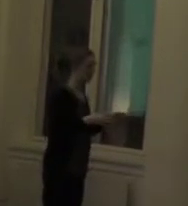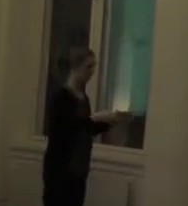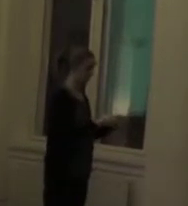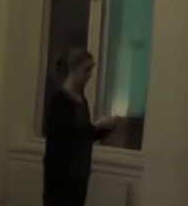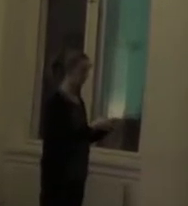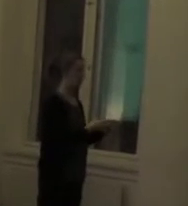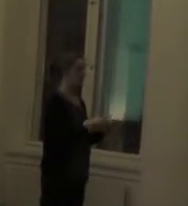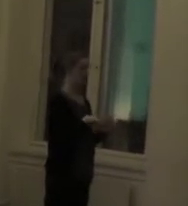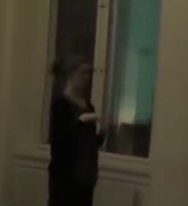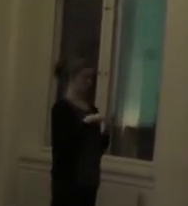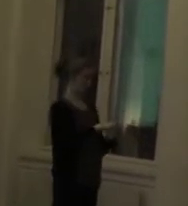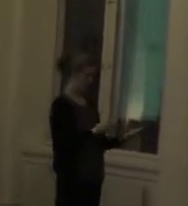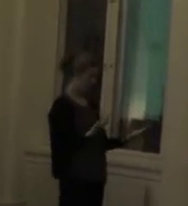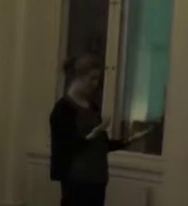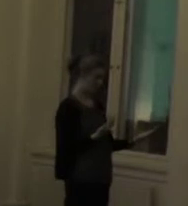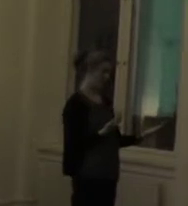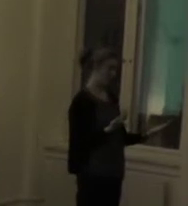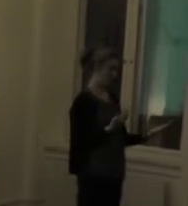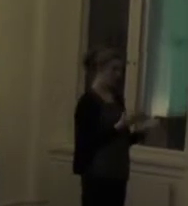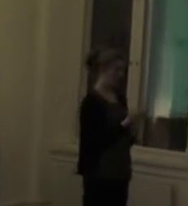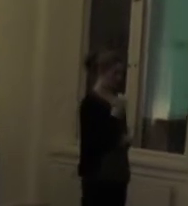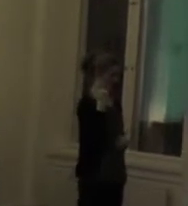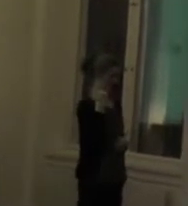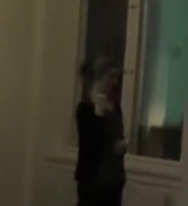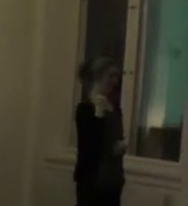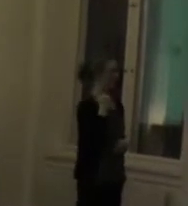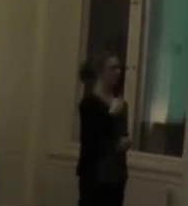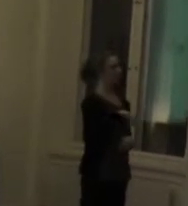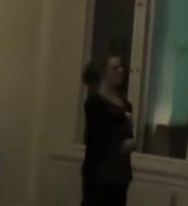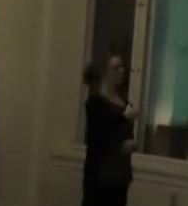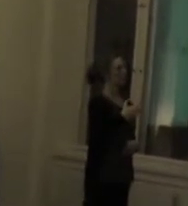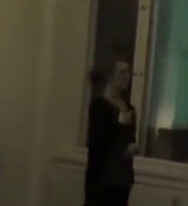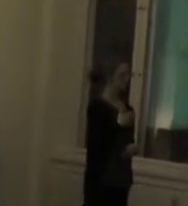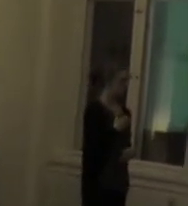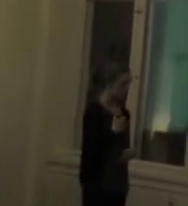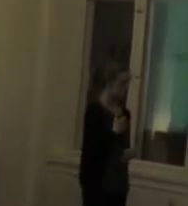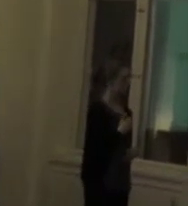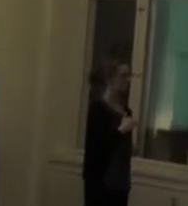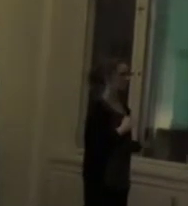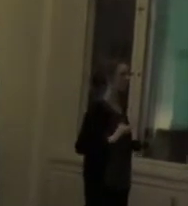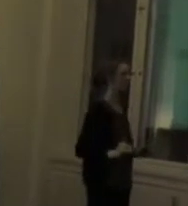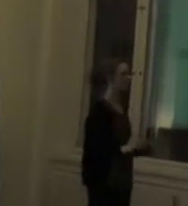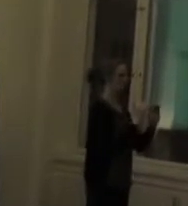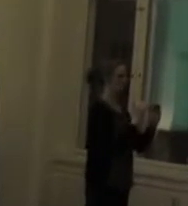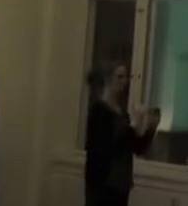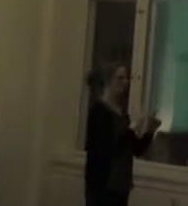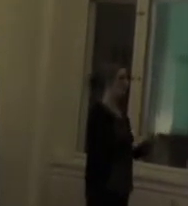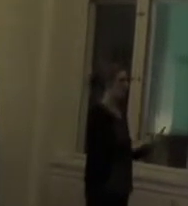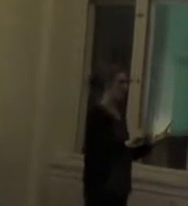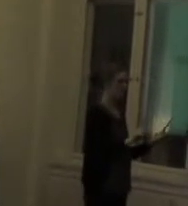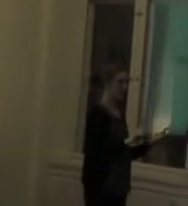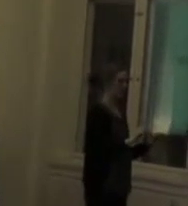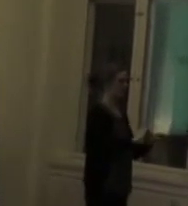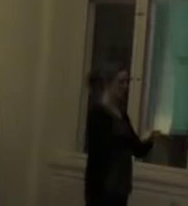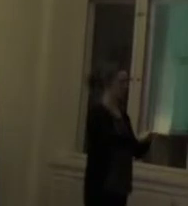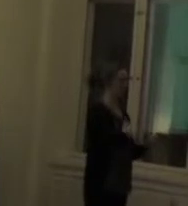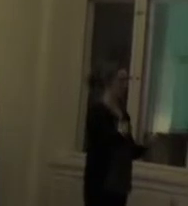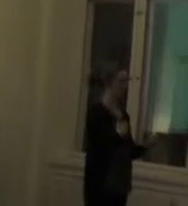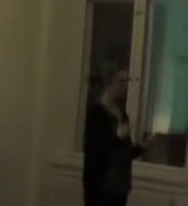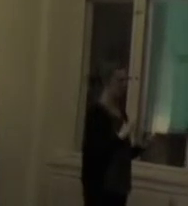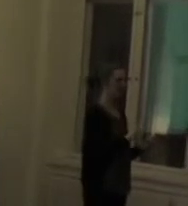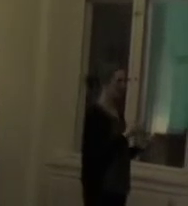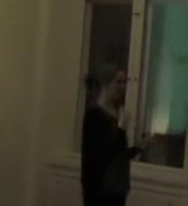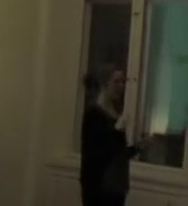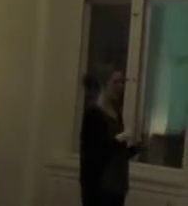do by this is we want to organize ourselves. The queer community is really disconnected